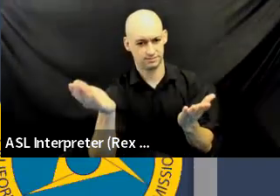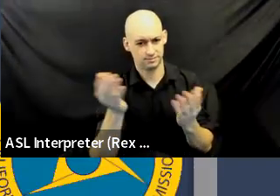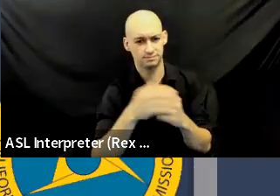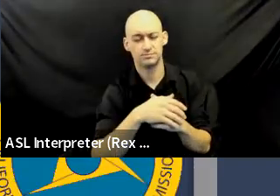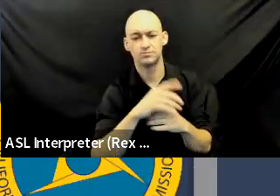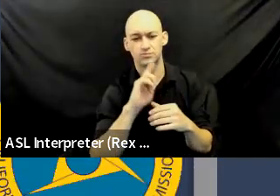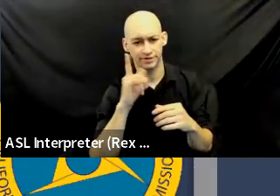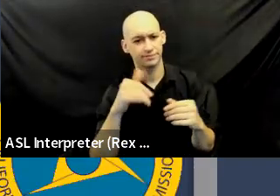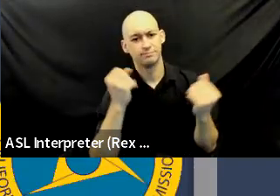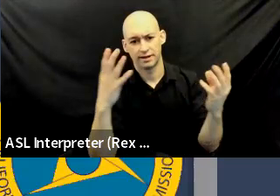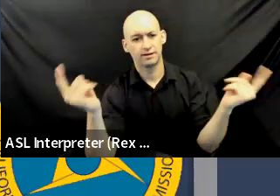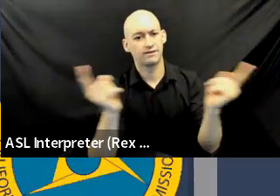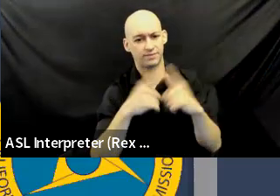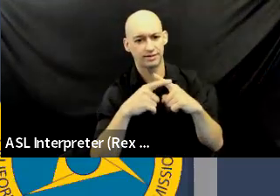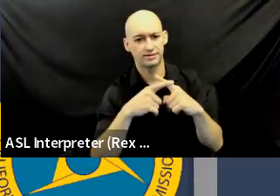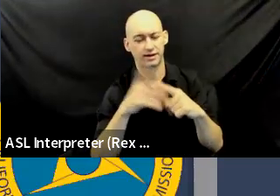conflicting and